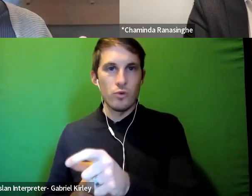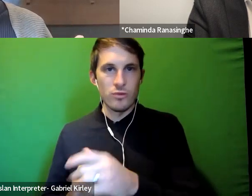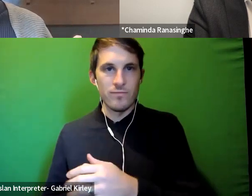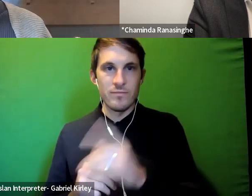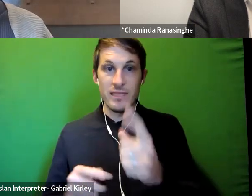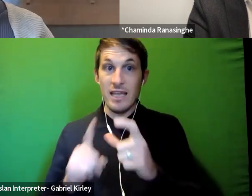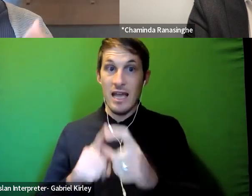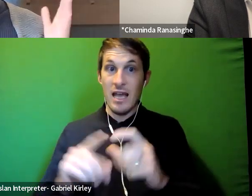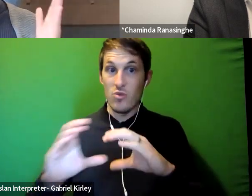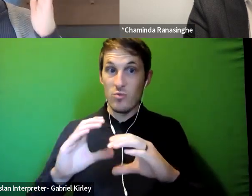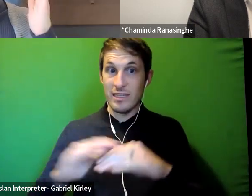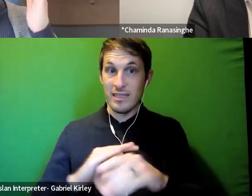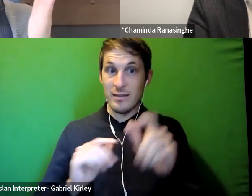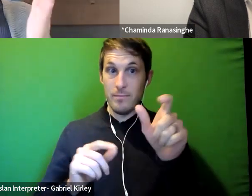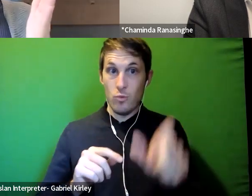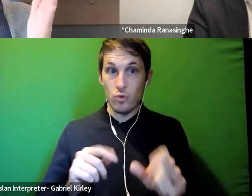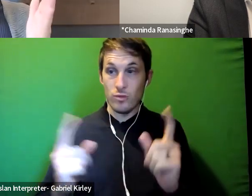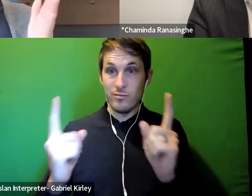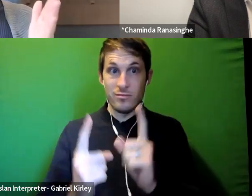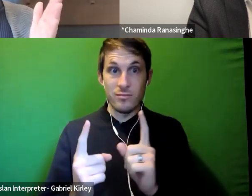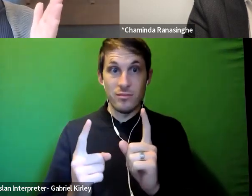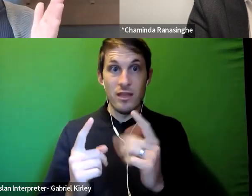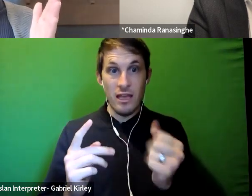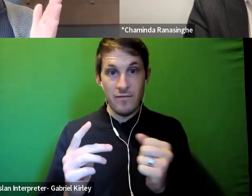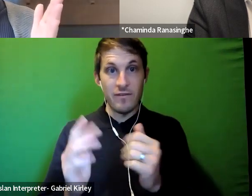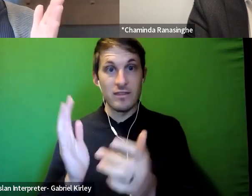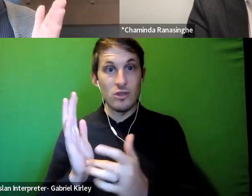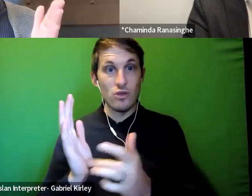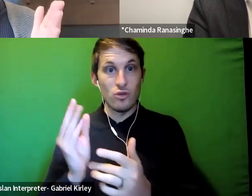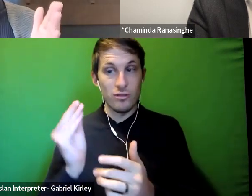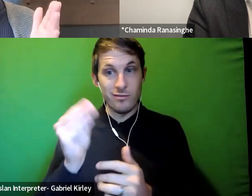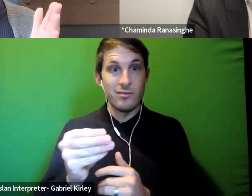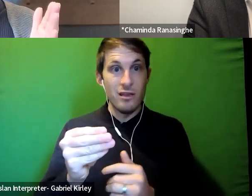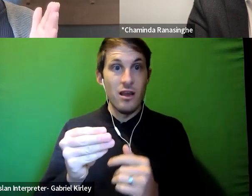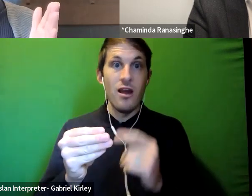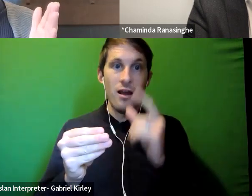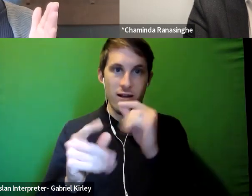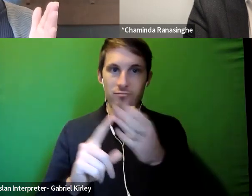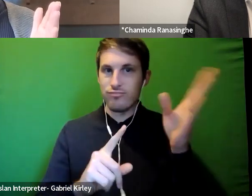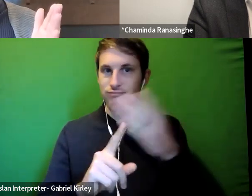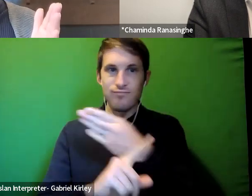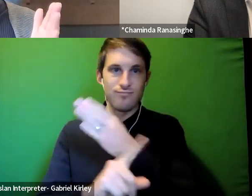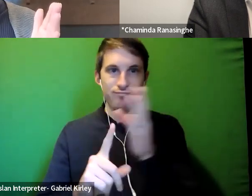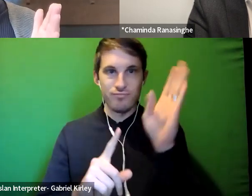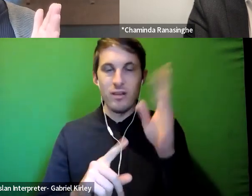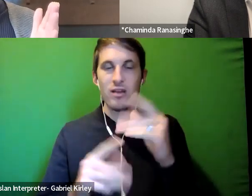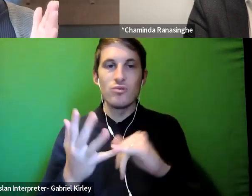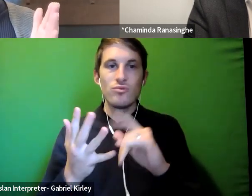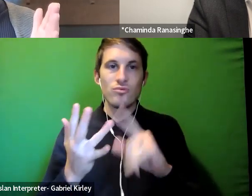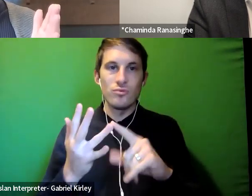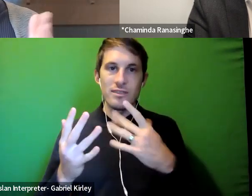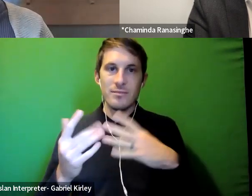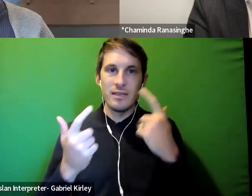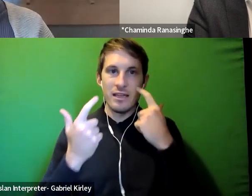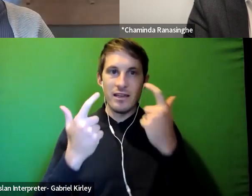flesh. So you put media in between that, and there's so many ways it can go wrong. And I think let's be really careful